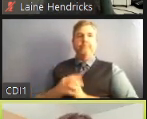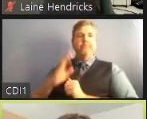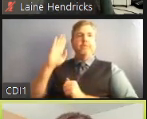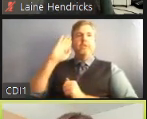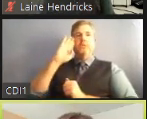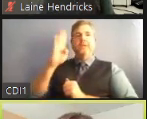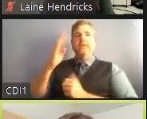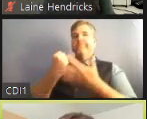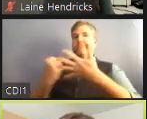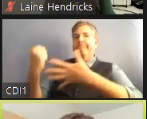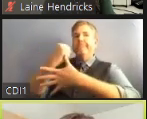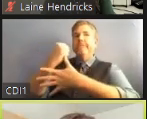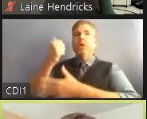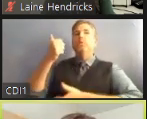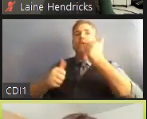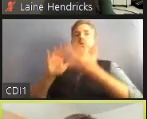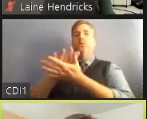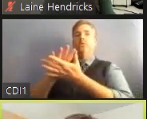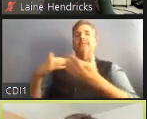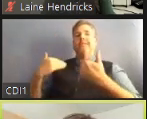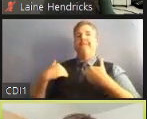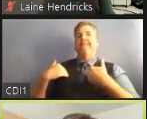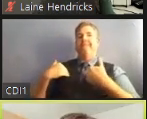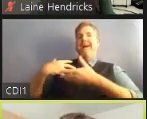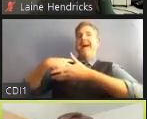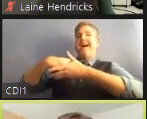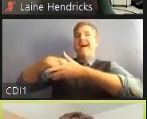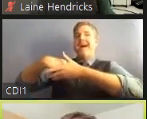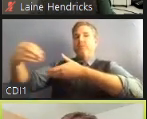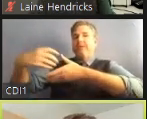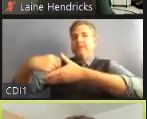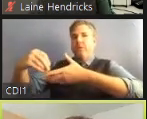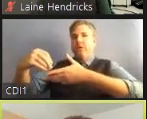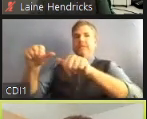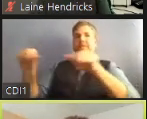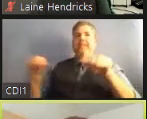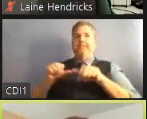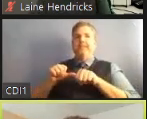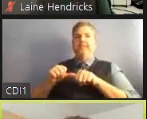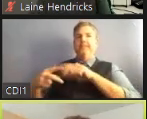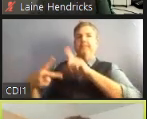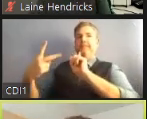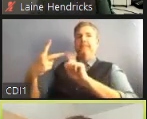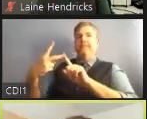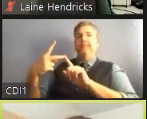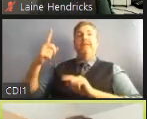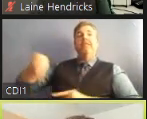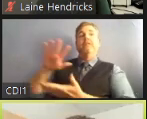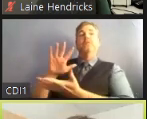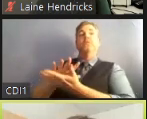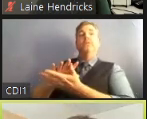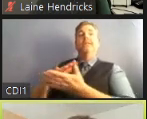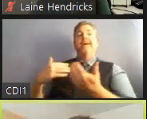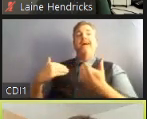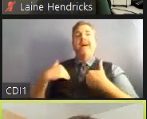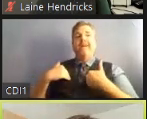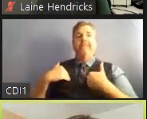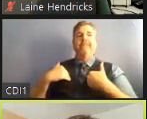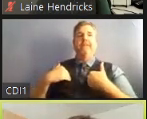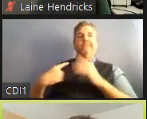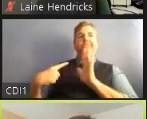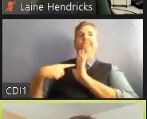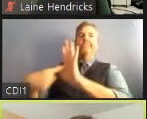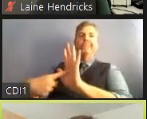than indoors, and those that have a demonstrated commitment to educational equity. I'll get into that more in a bit.